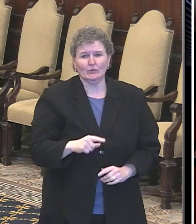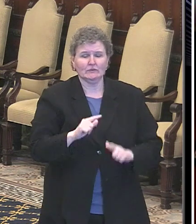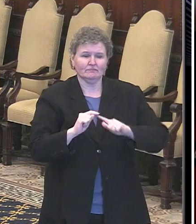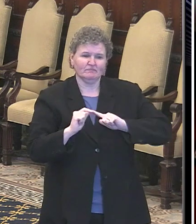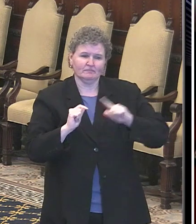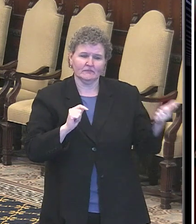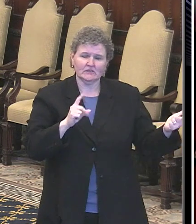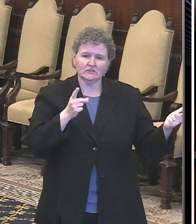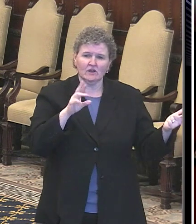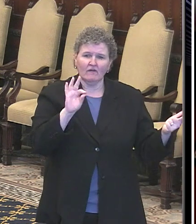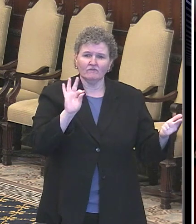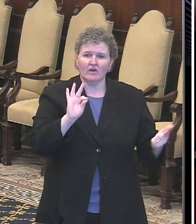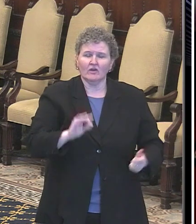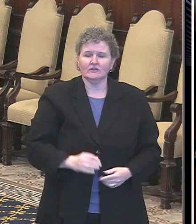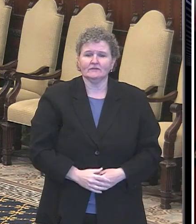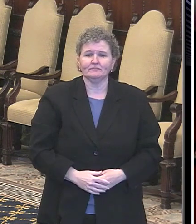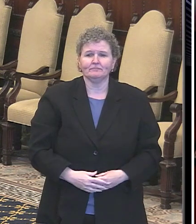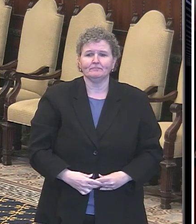your update.